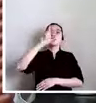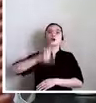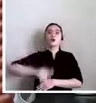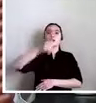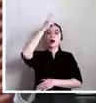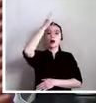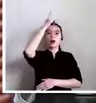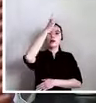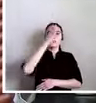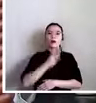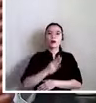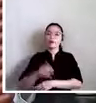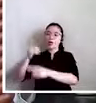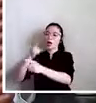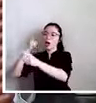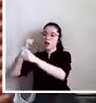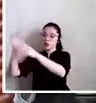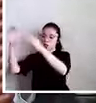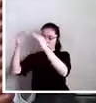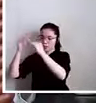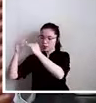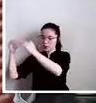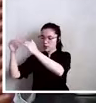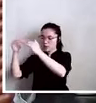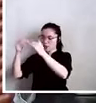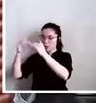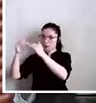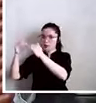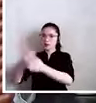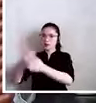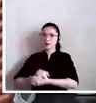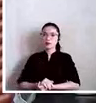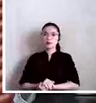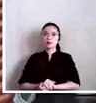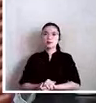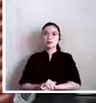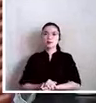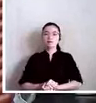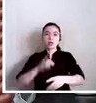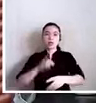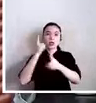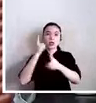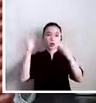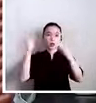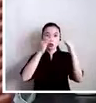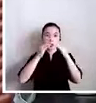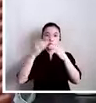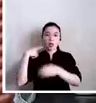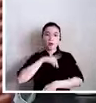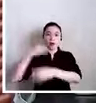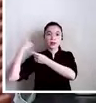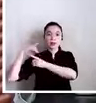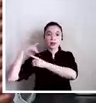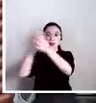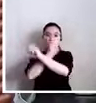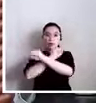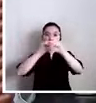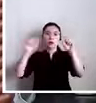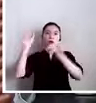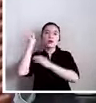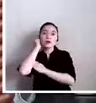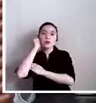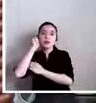is right and just. It is truly right and just, our duty and our salvation, always and